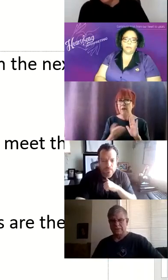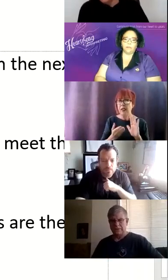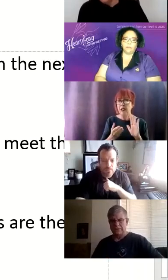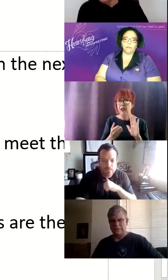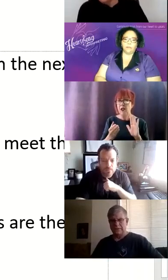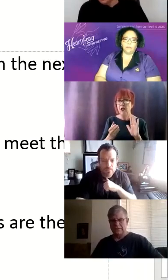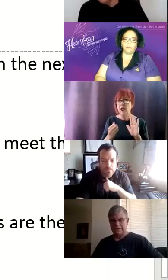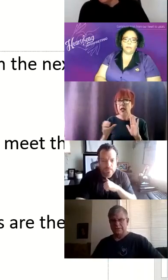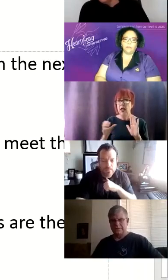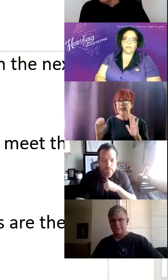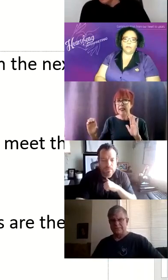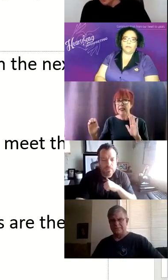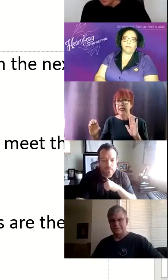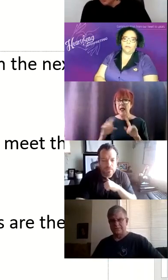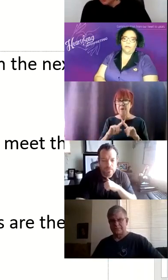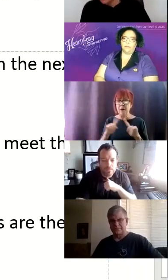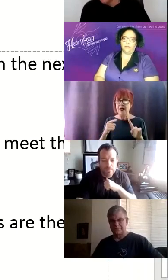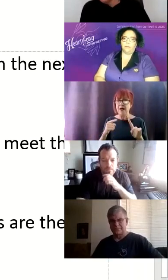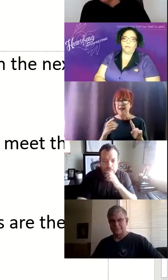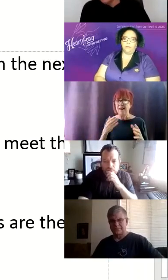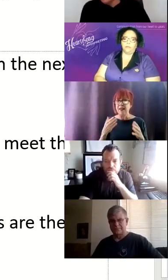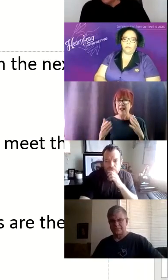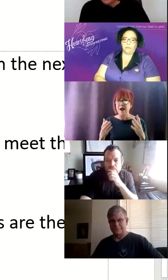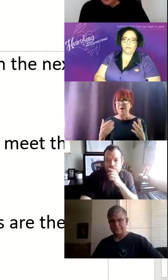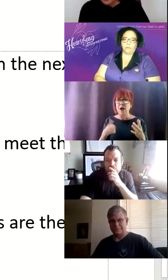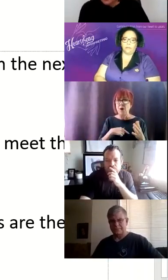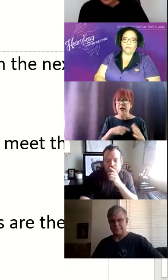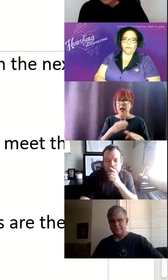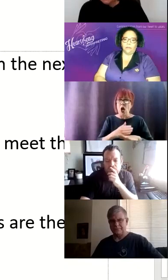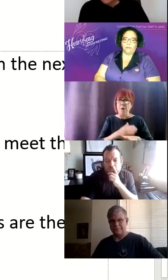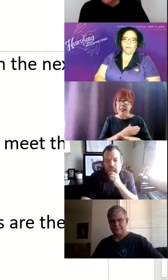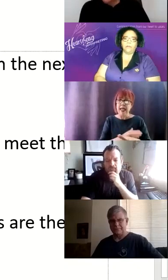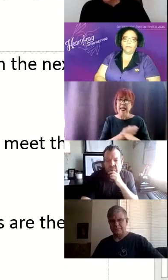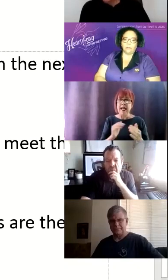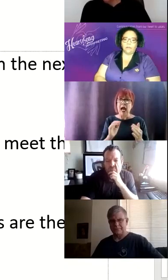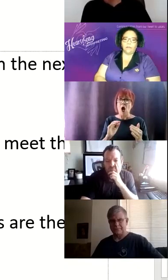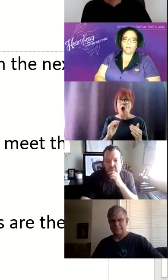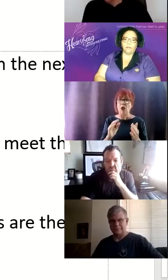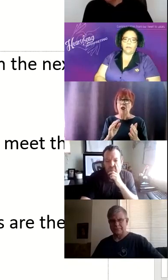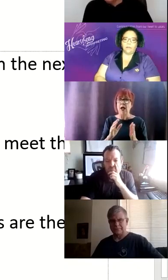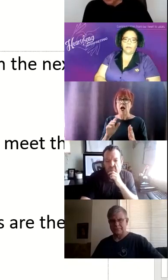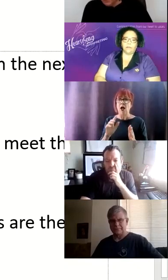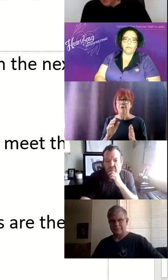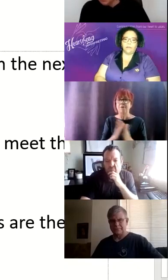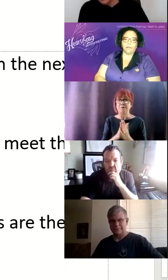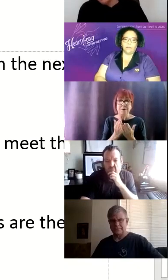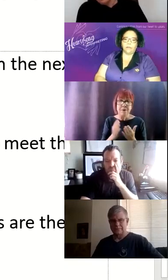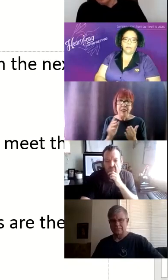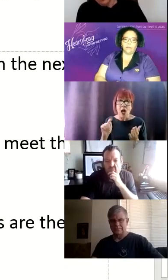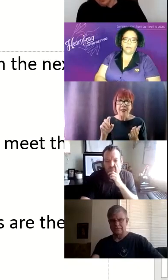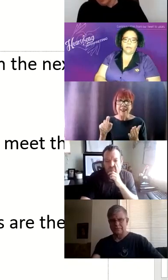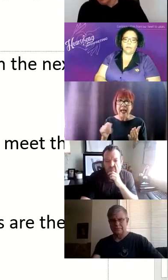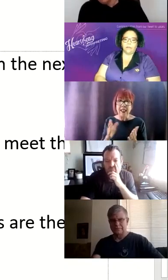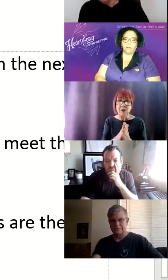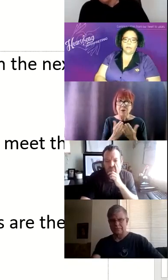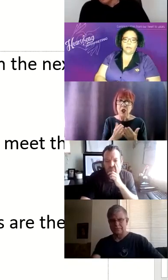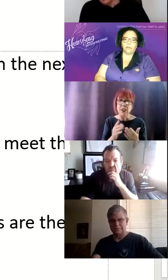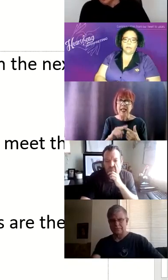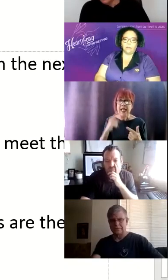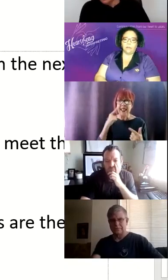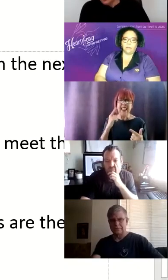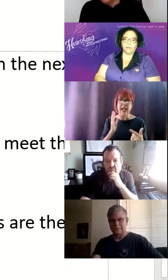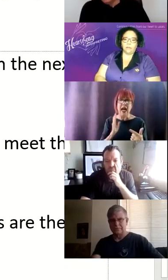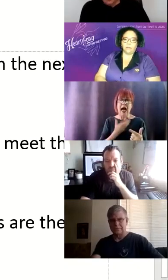standard, curriculum used in signing naturally. We are updated with the textbooks. I believe our signs are pretty current